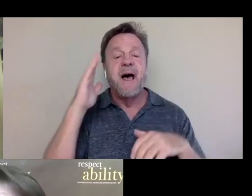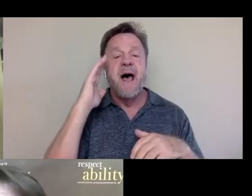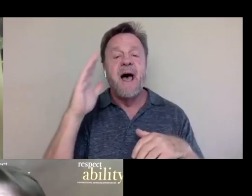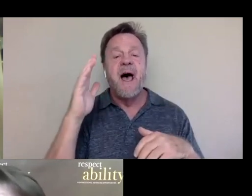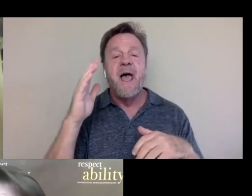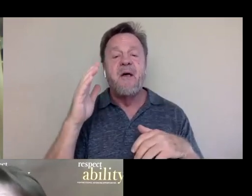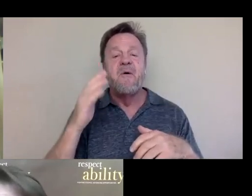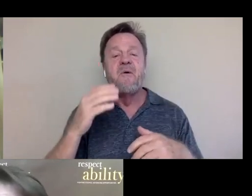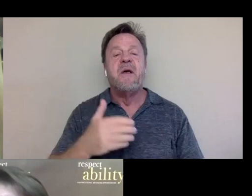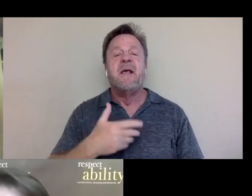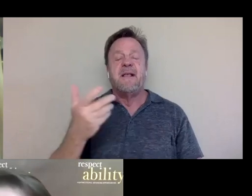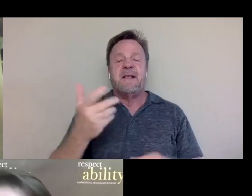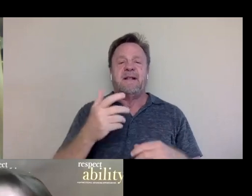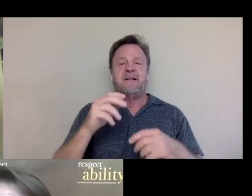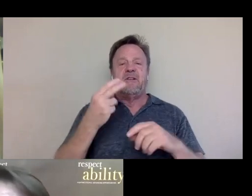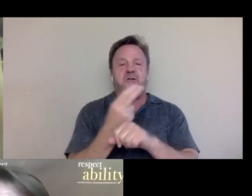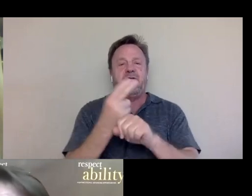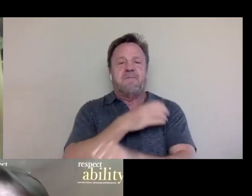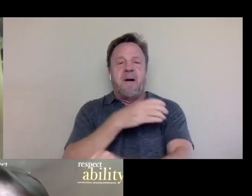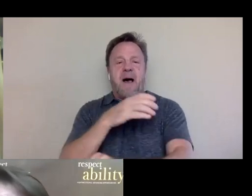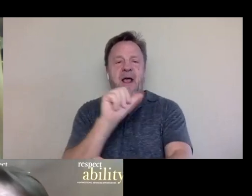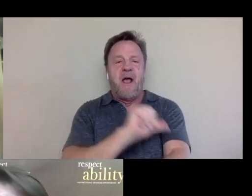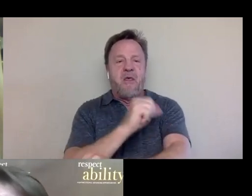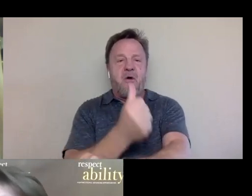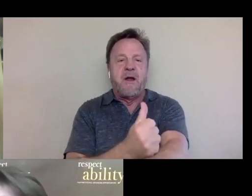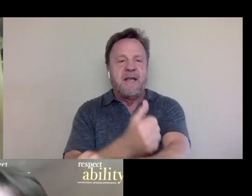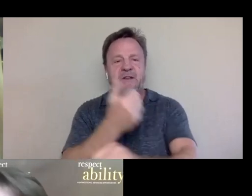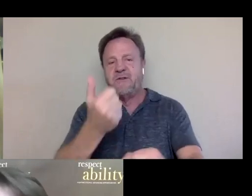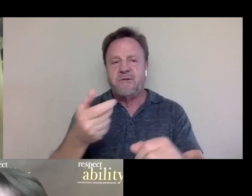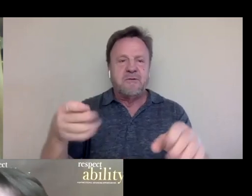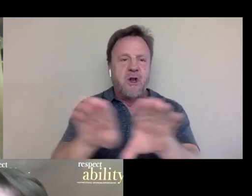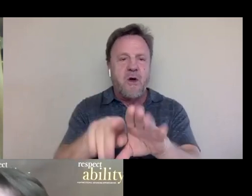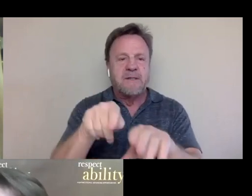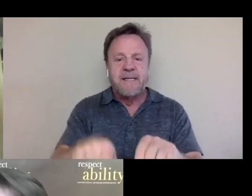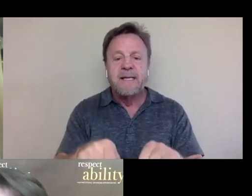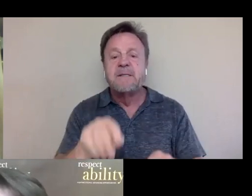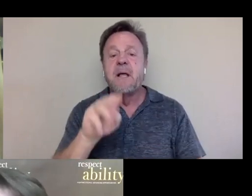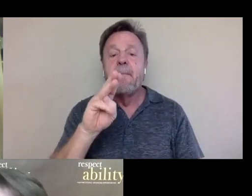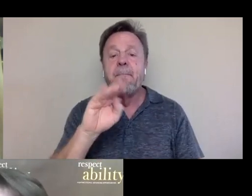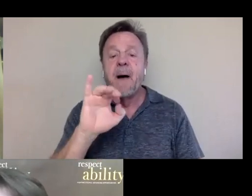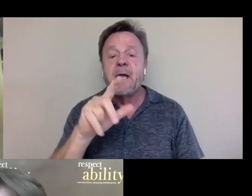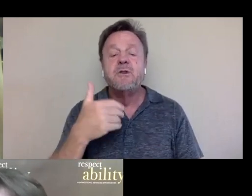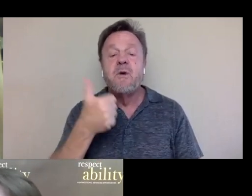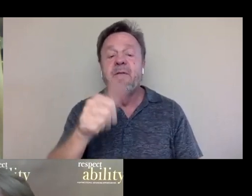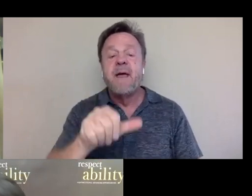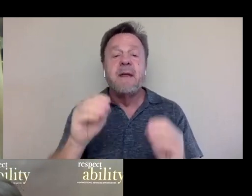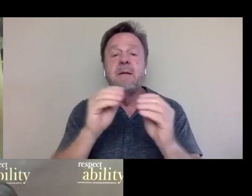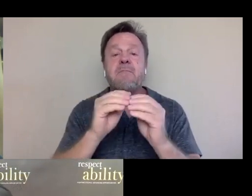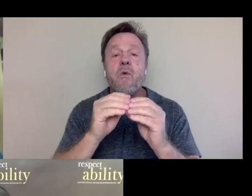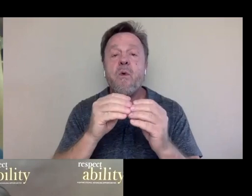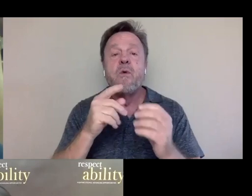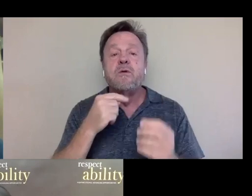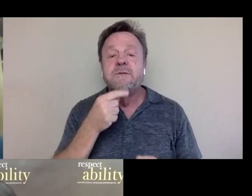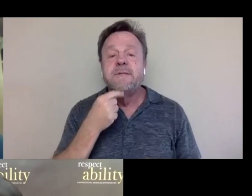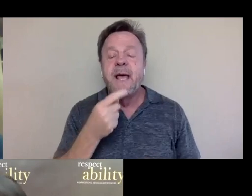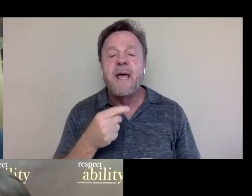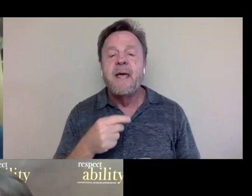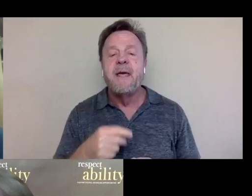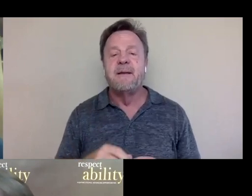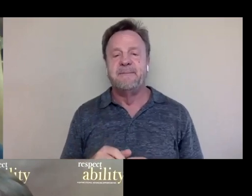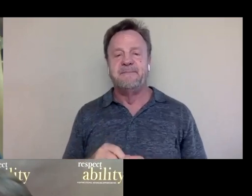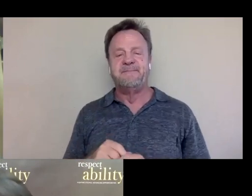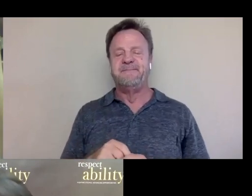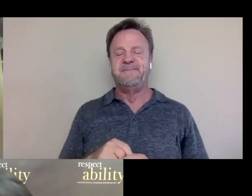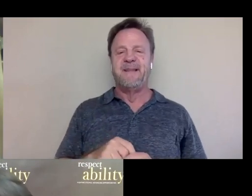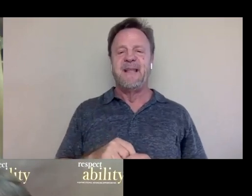my convening authority and say, Michael, do you have any final words? No, I just think, this has been